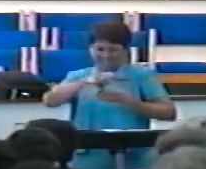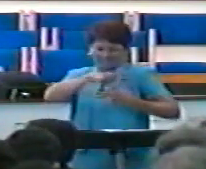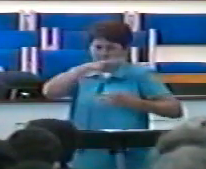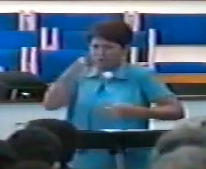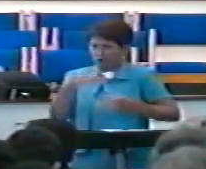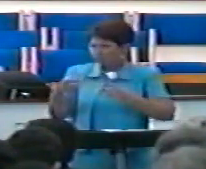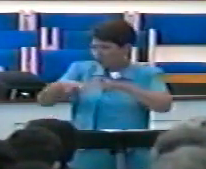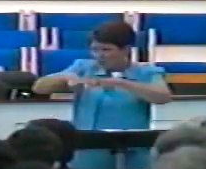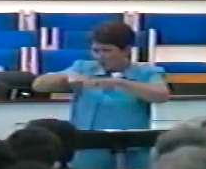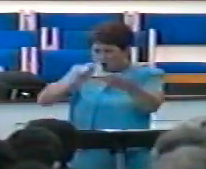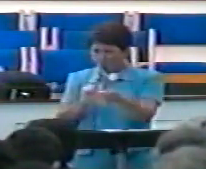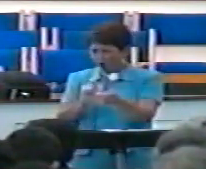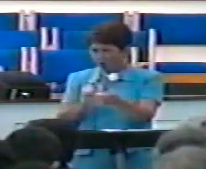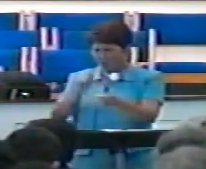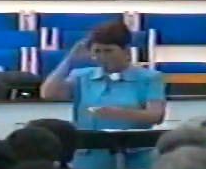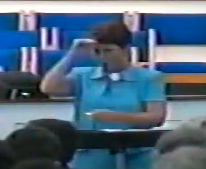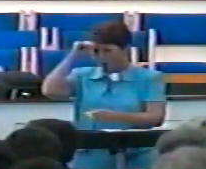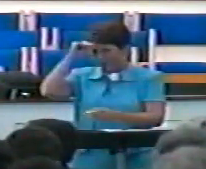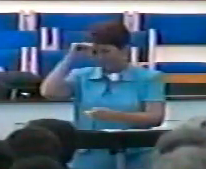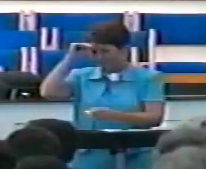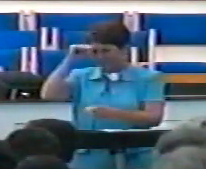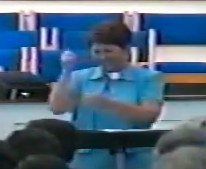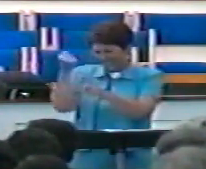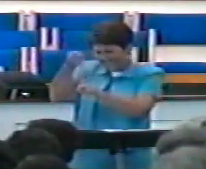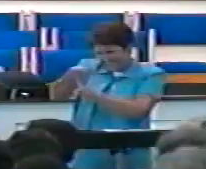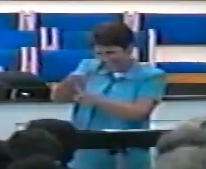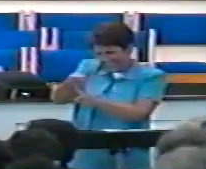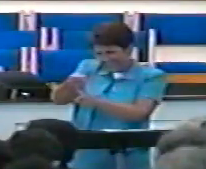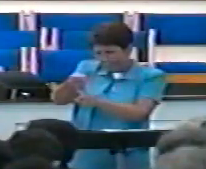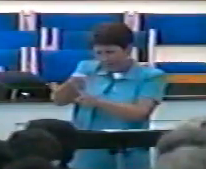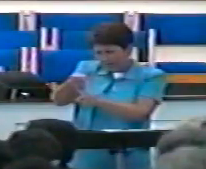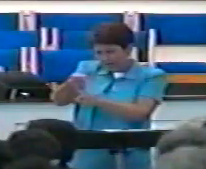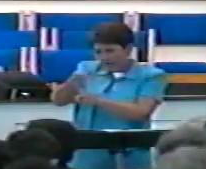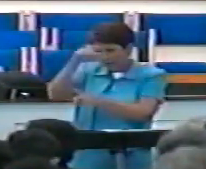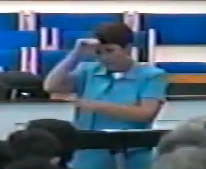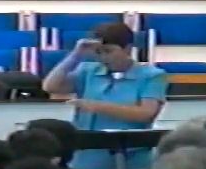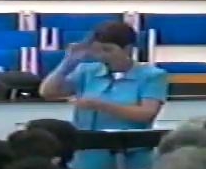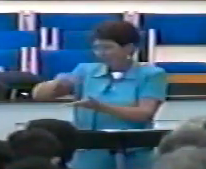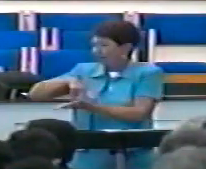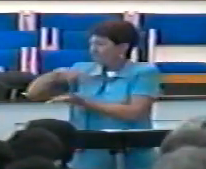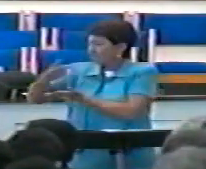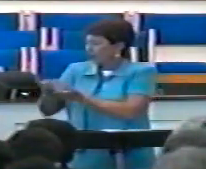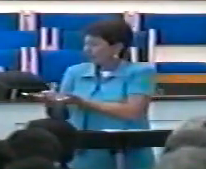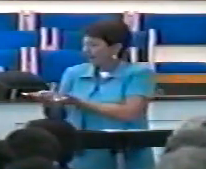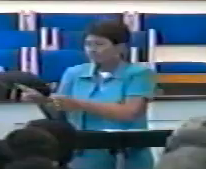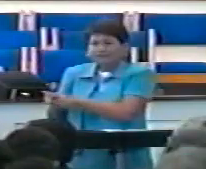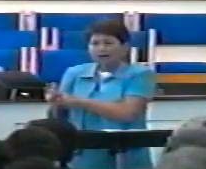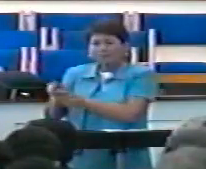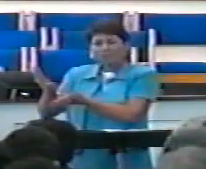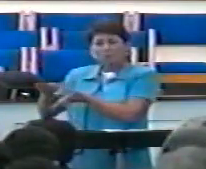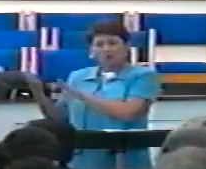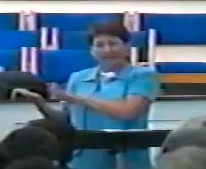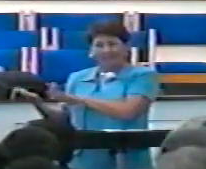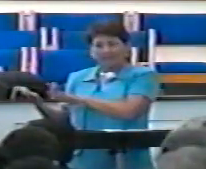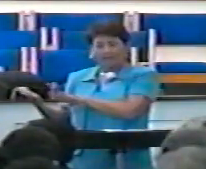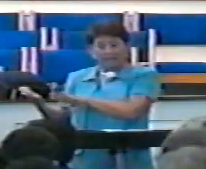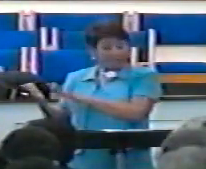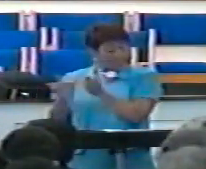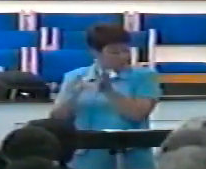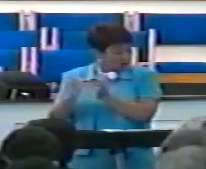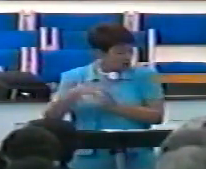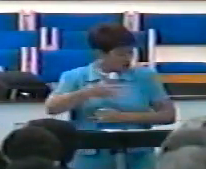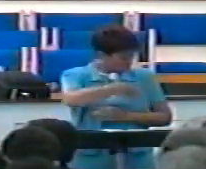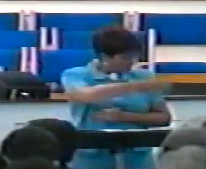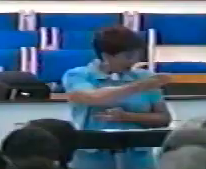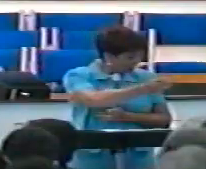dead. And I love this. Jesus went over in verse 27 to where that boy was, and